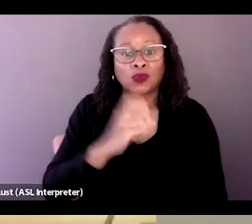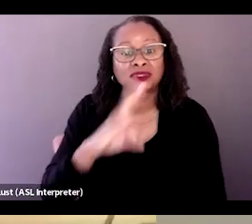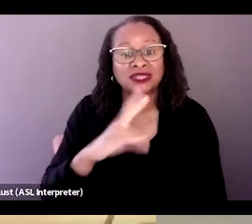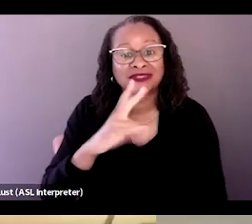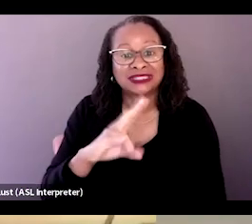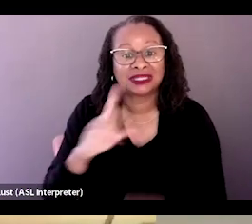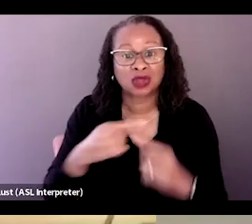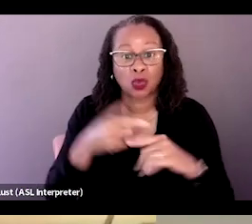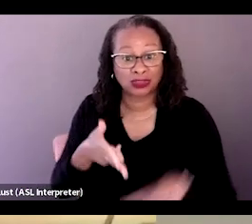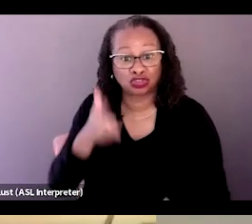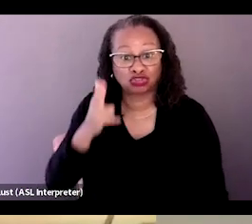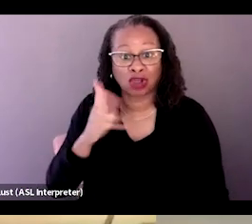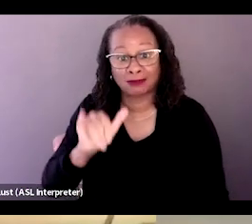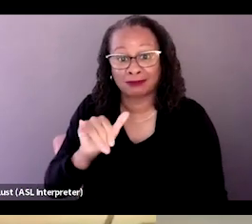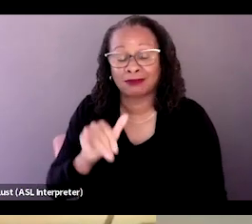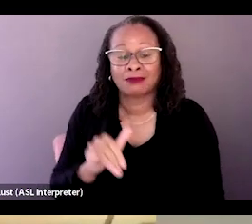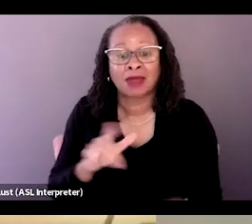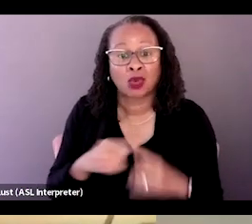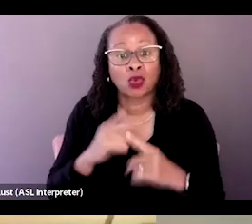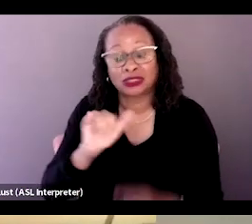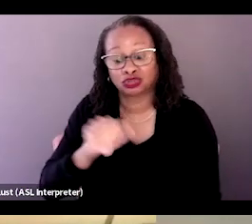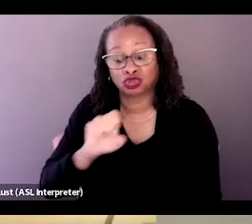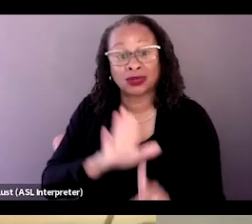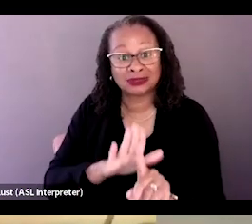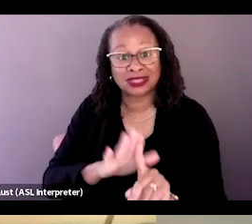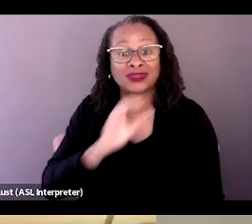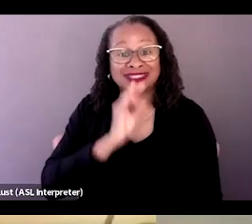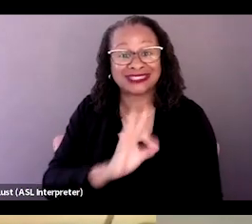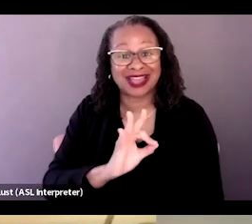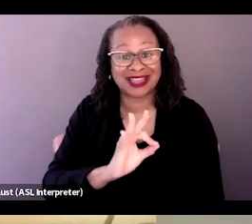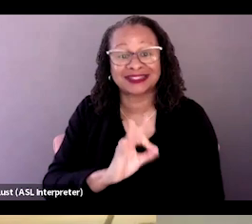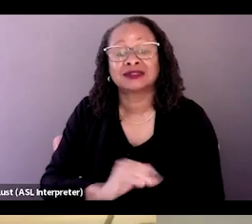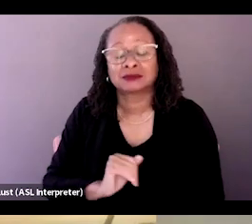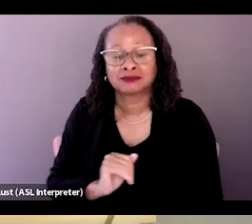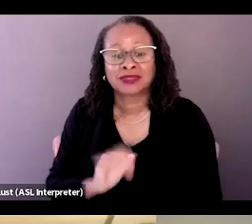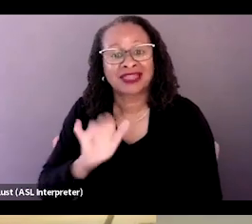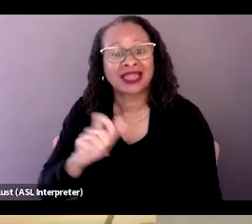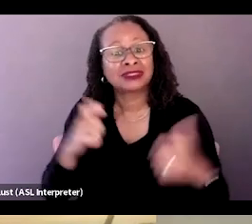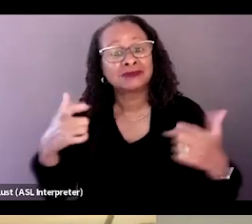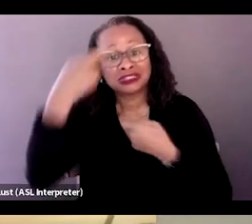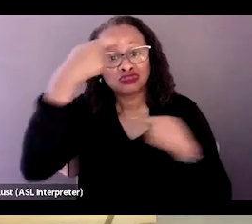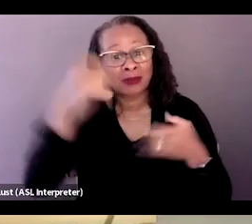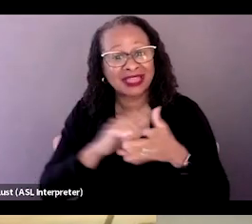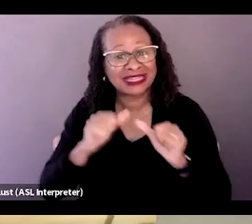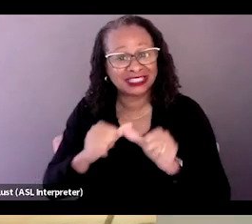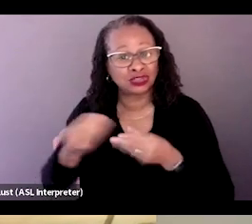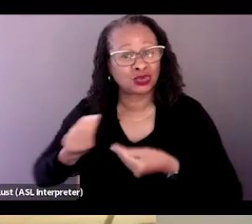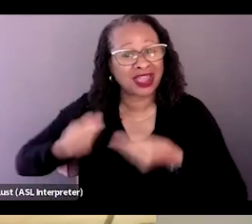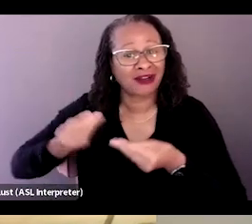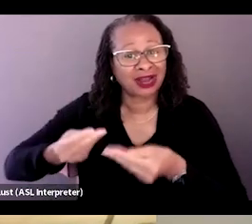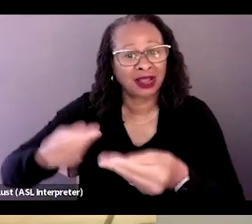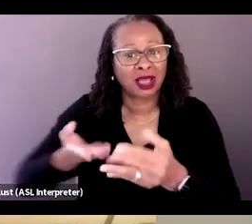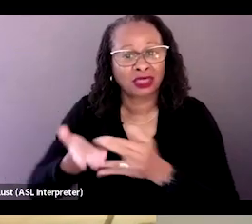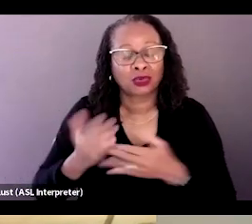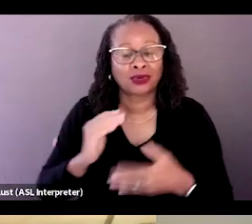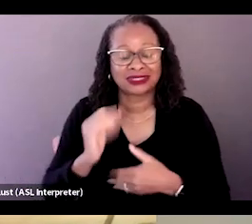shot when Joe was 9, and that was his big trauma. And I just realized how much his